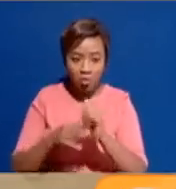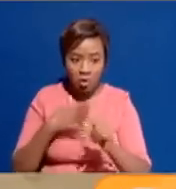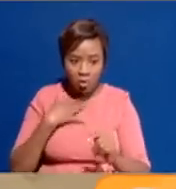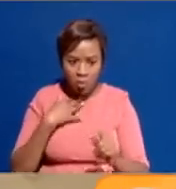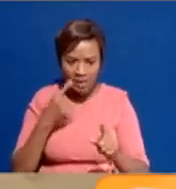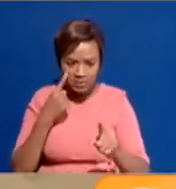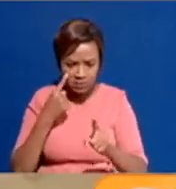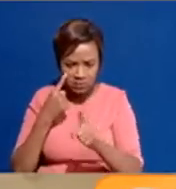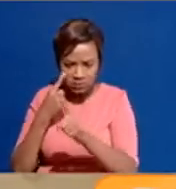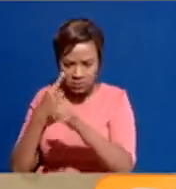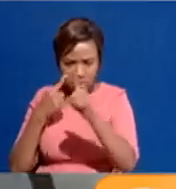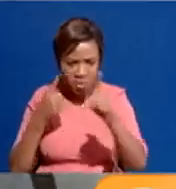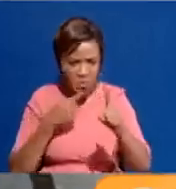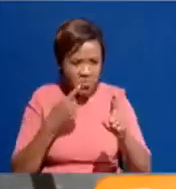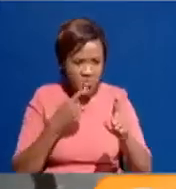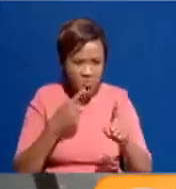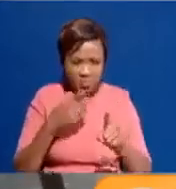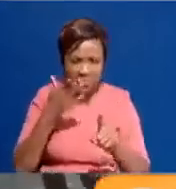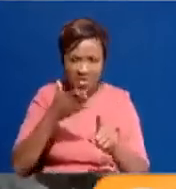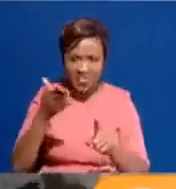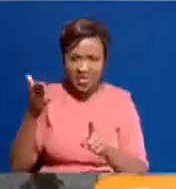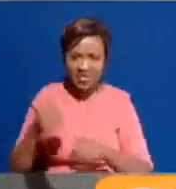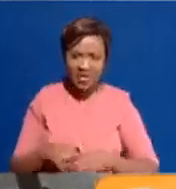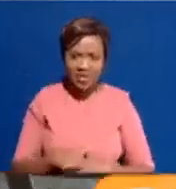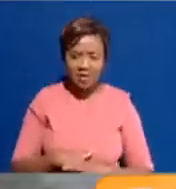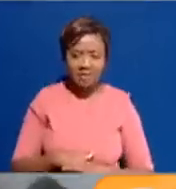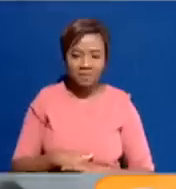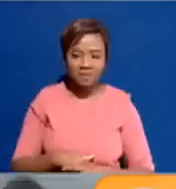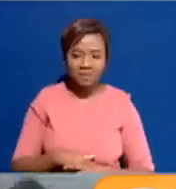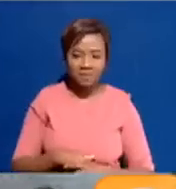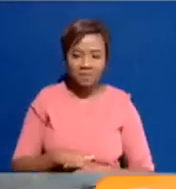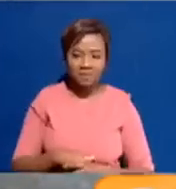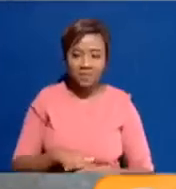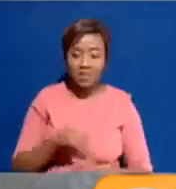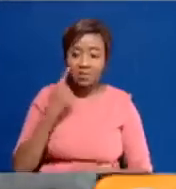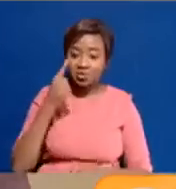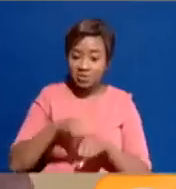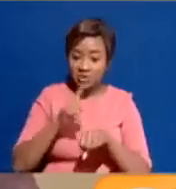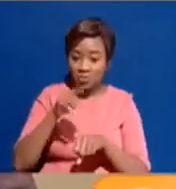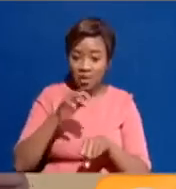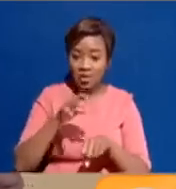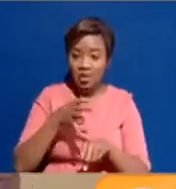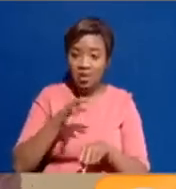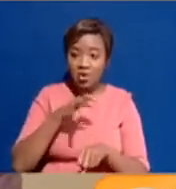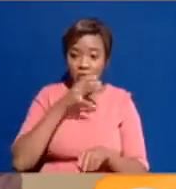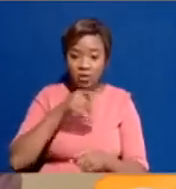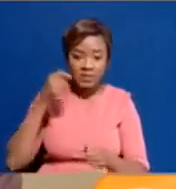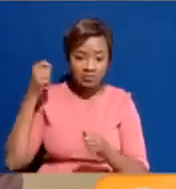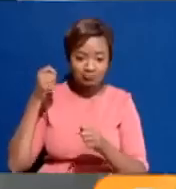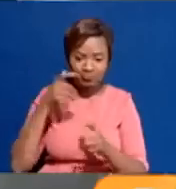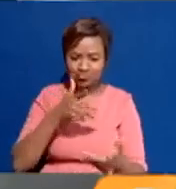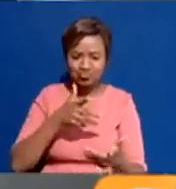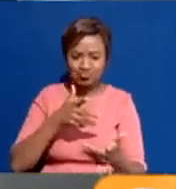that that demonstration. The itchiness comes from the moment you get water in your body, then it reacts to the tear